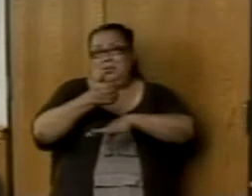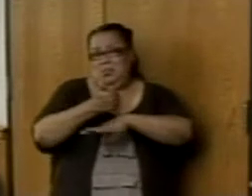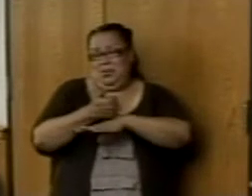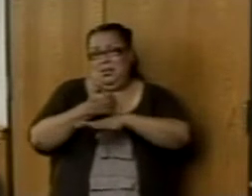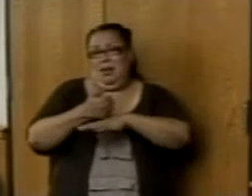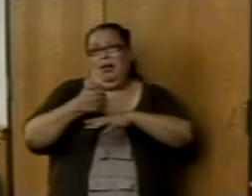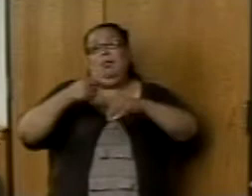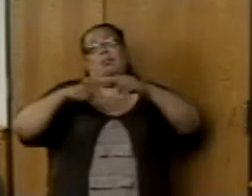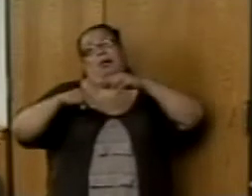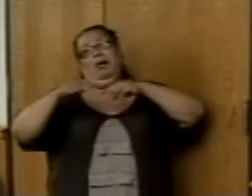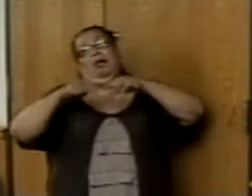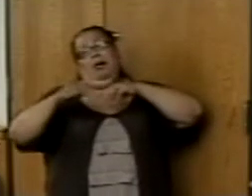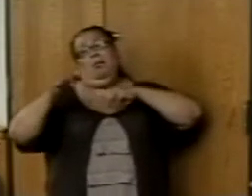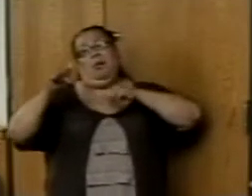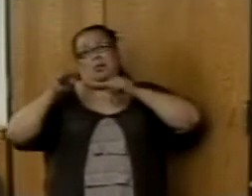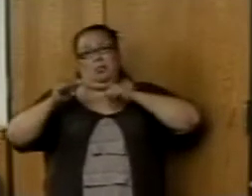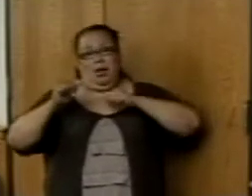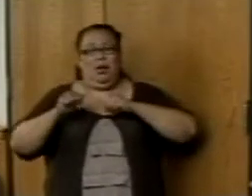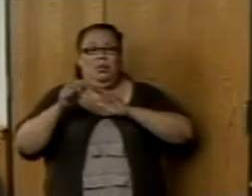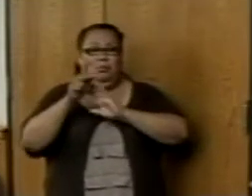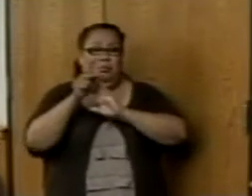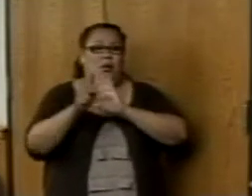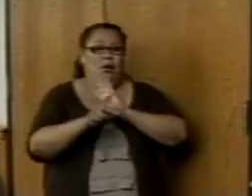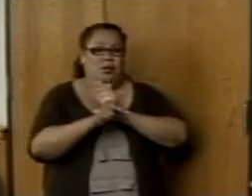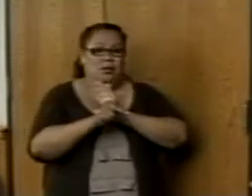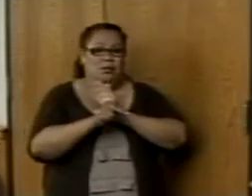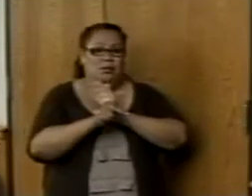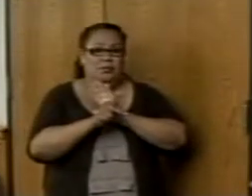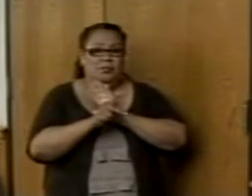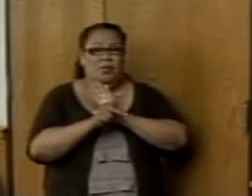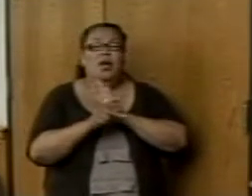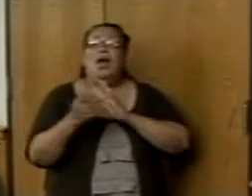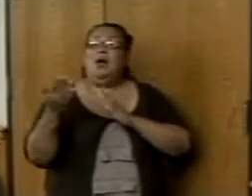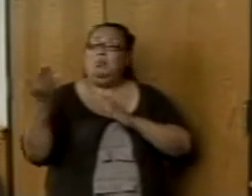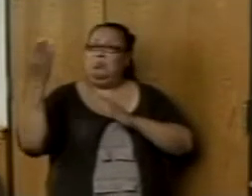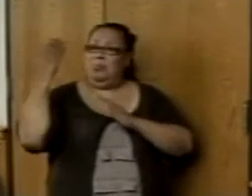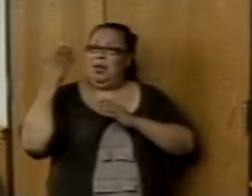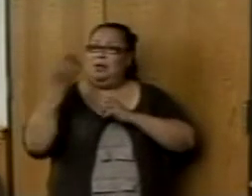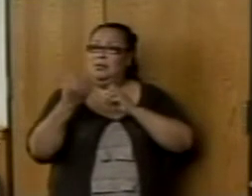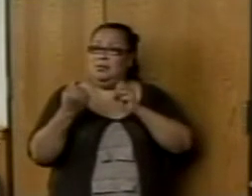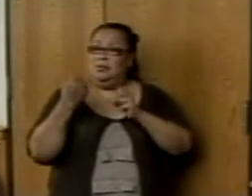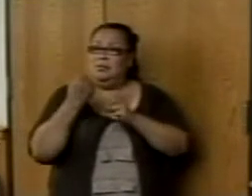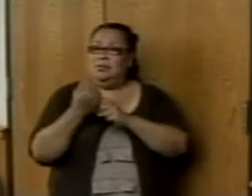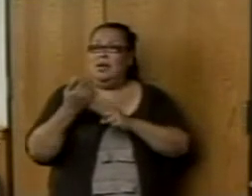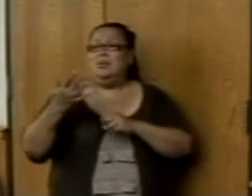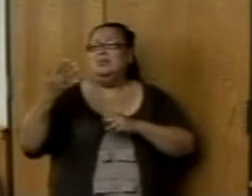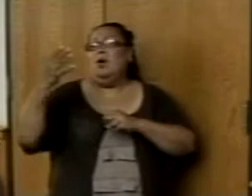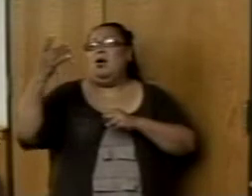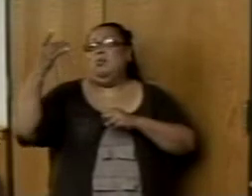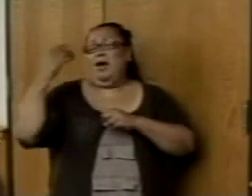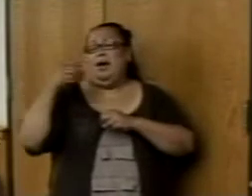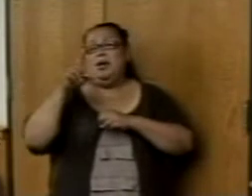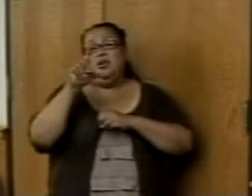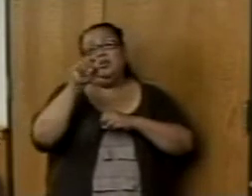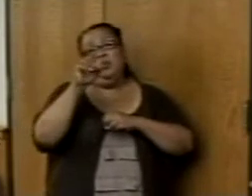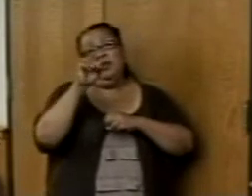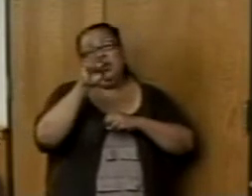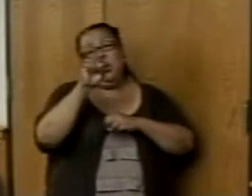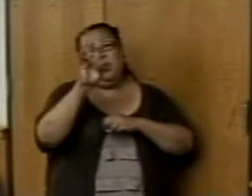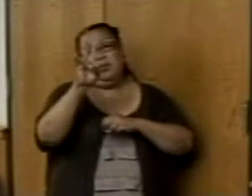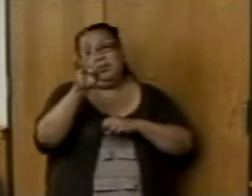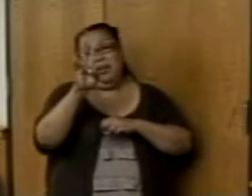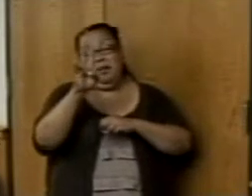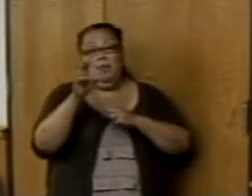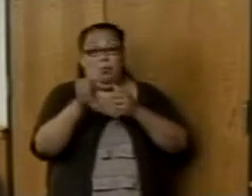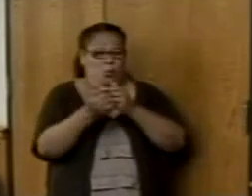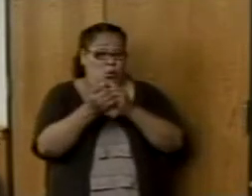going back after policy behind previous year and previous year, as far back as 2007. Most of